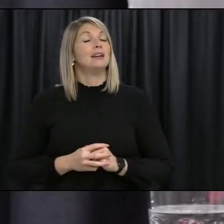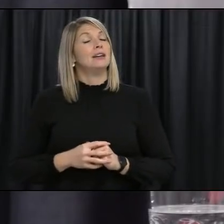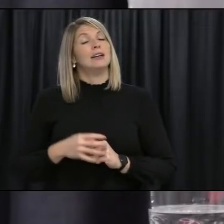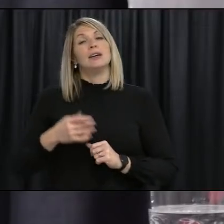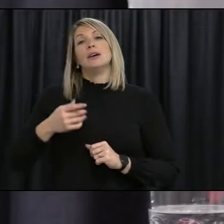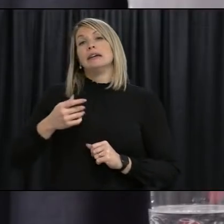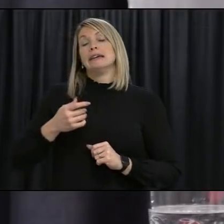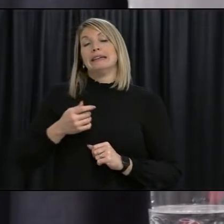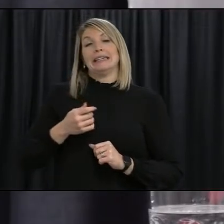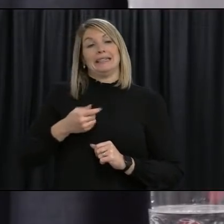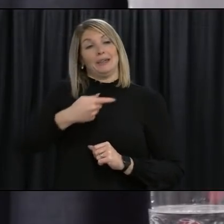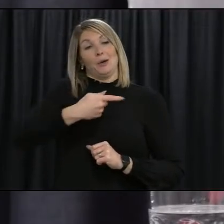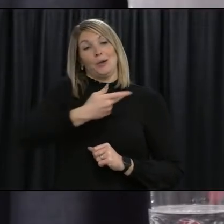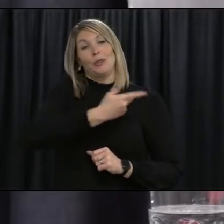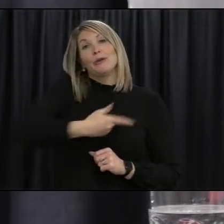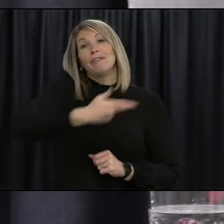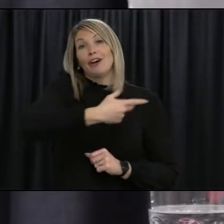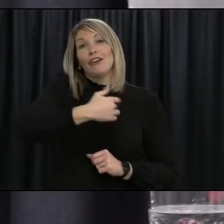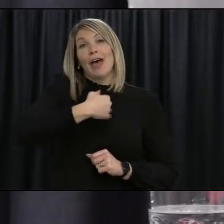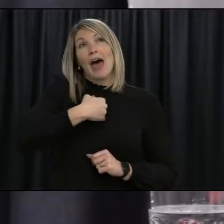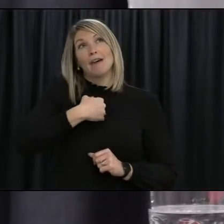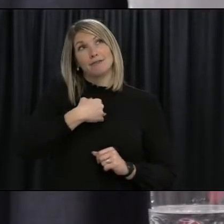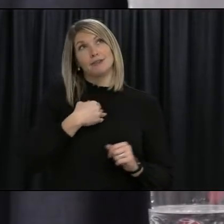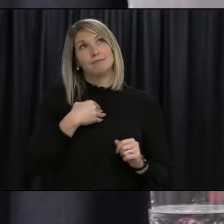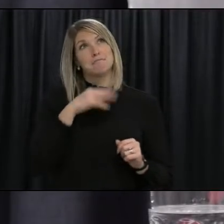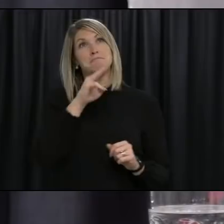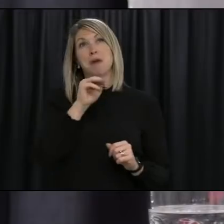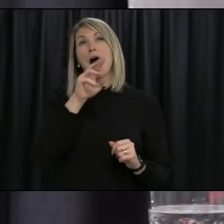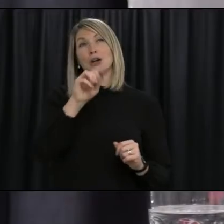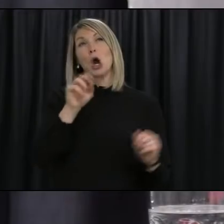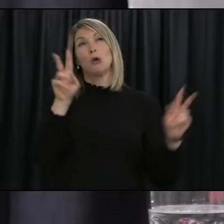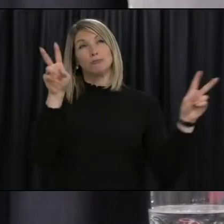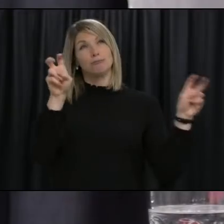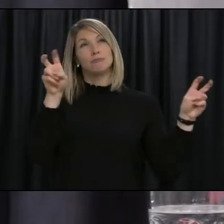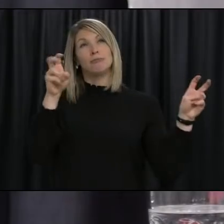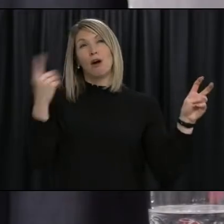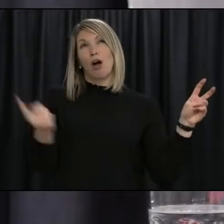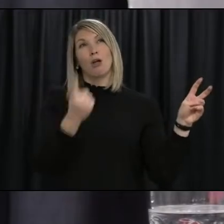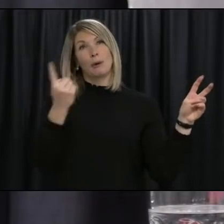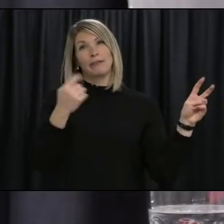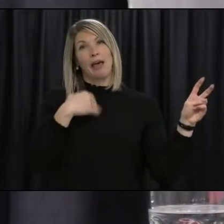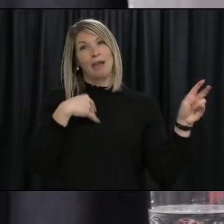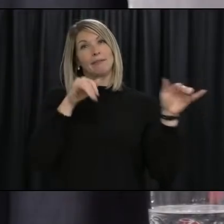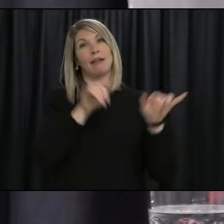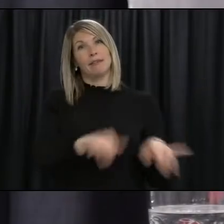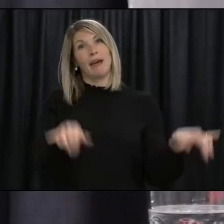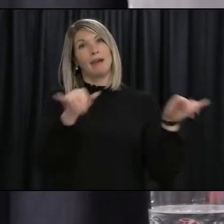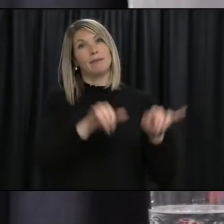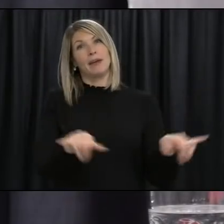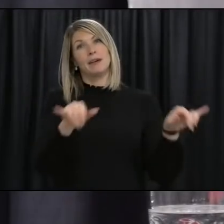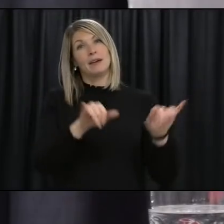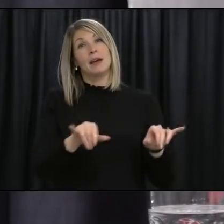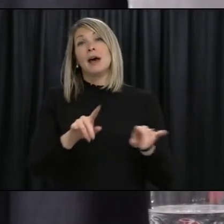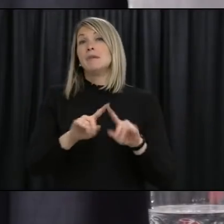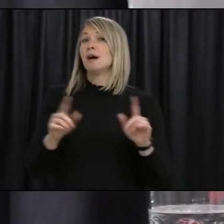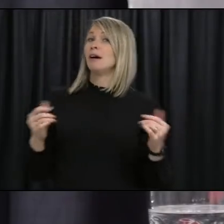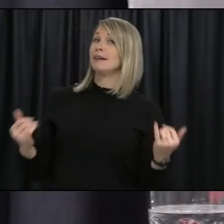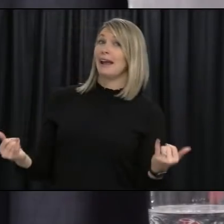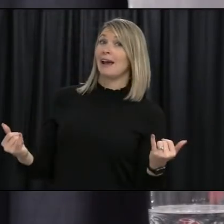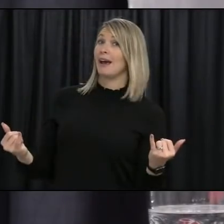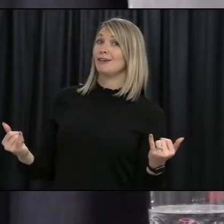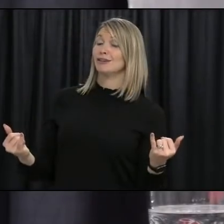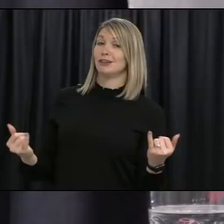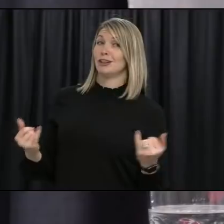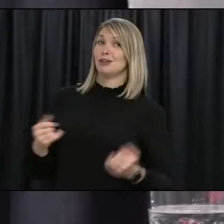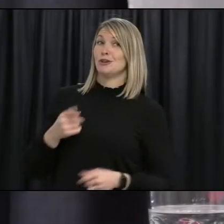end of the day, I think by now, after 9 months, that material is out there, and we really have no excuse for not